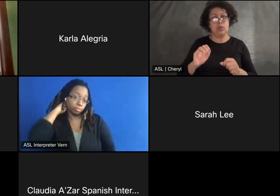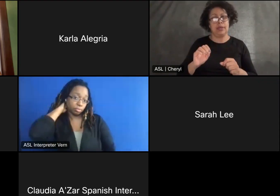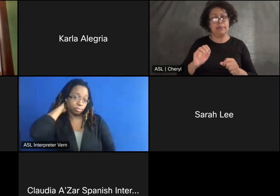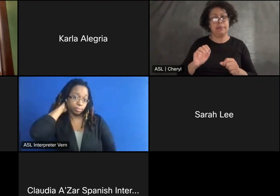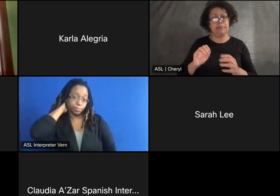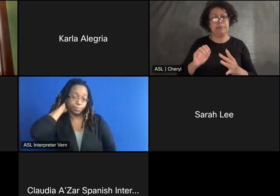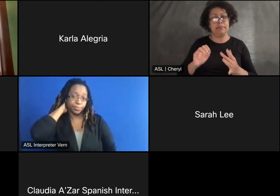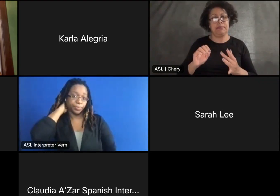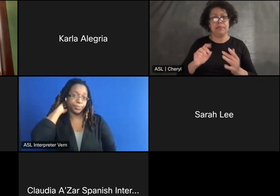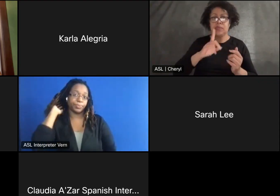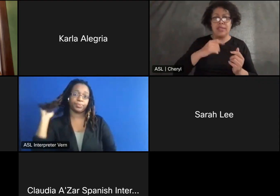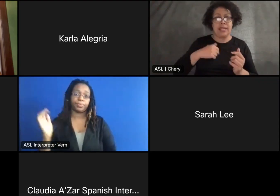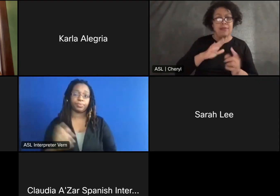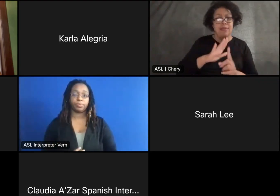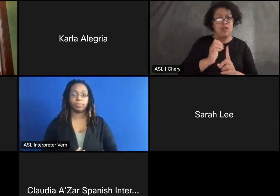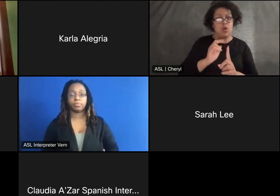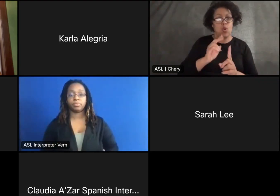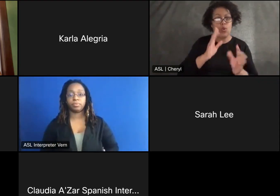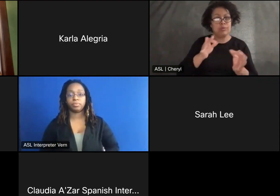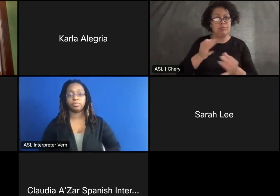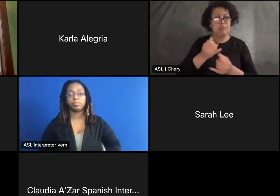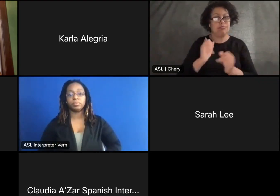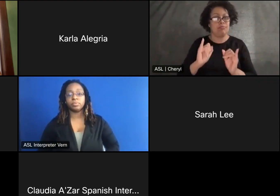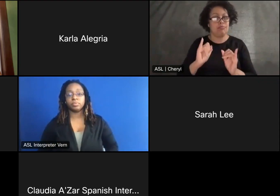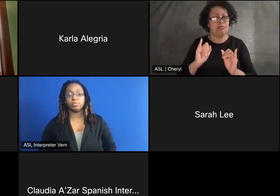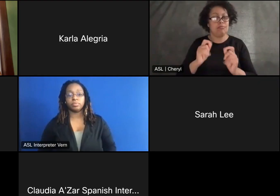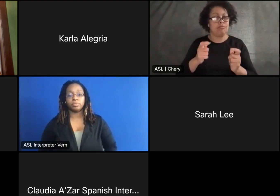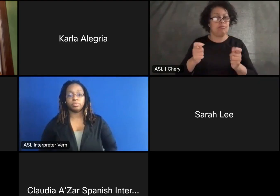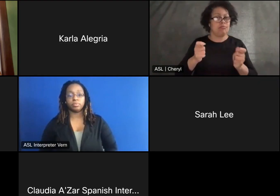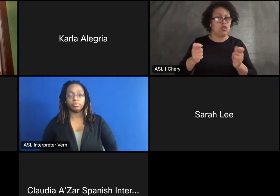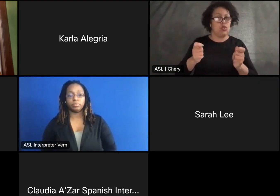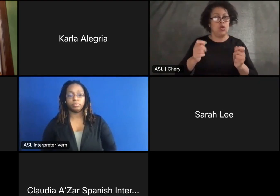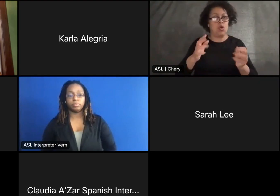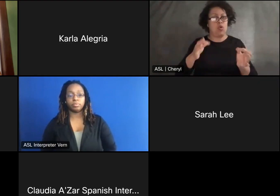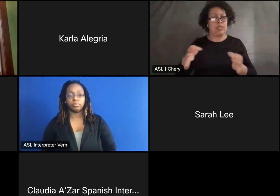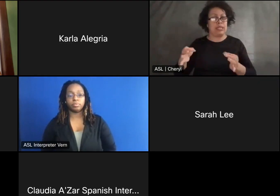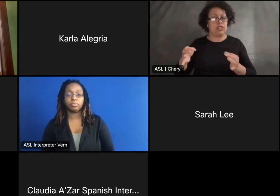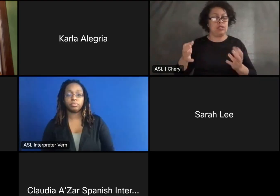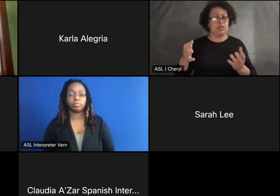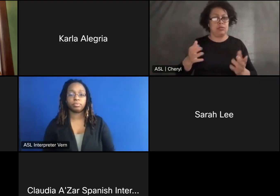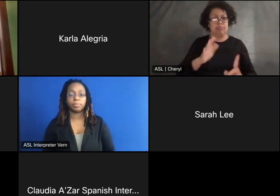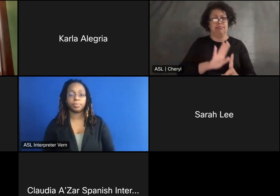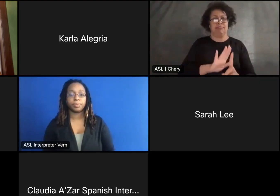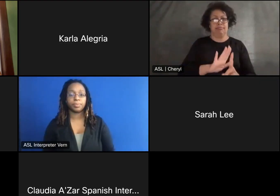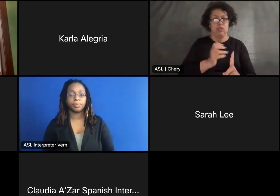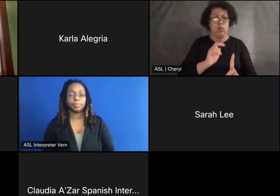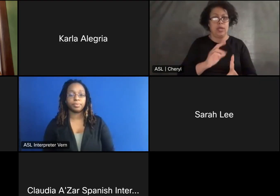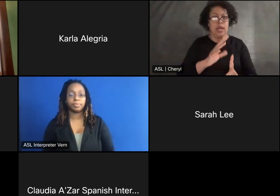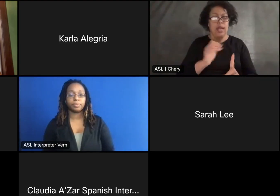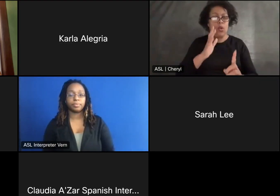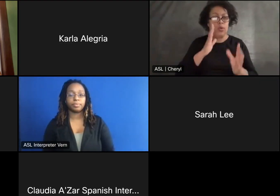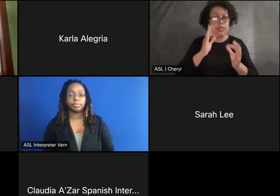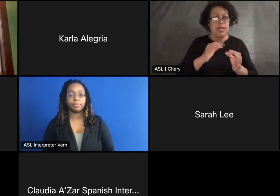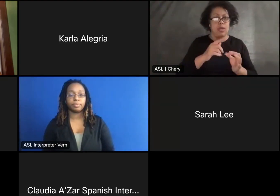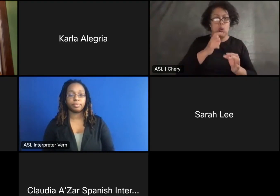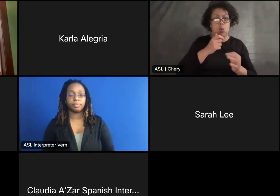really have their own agency and sovereignty and control over their decisions and who they're going to trust with